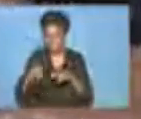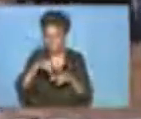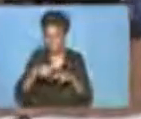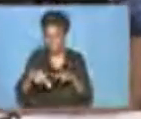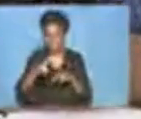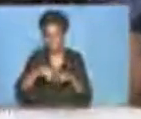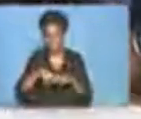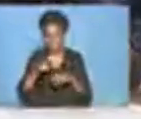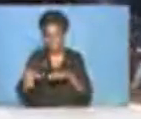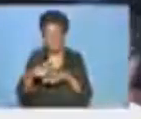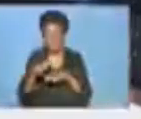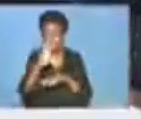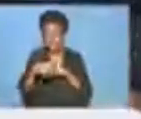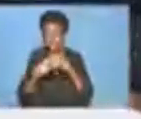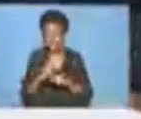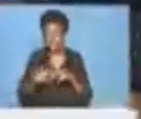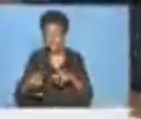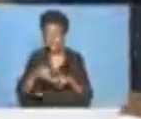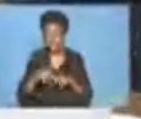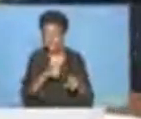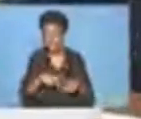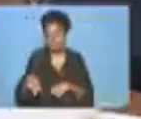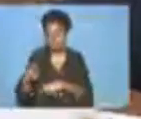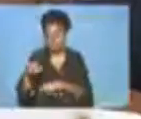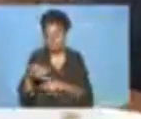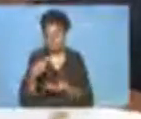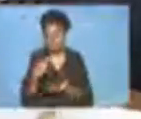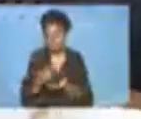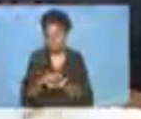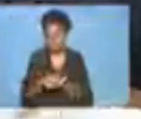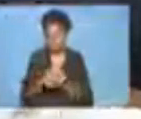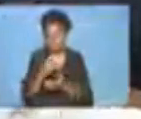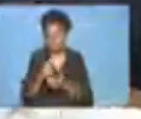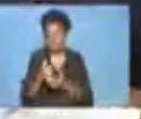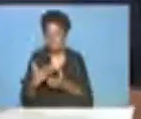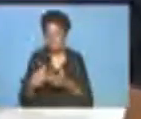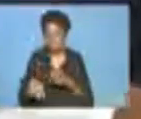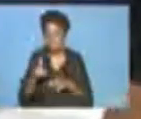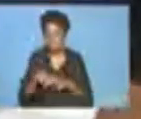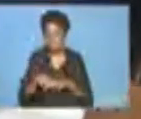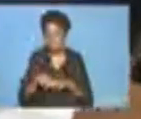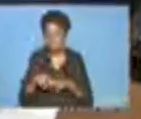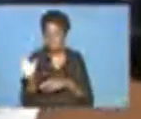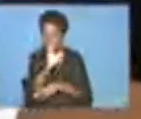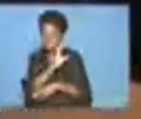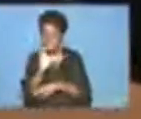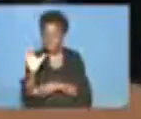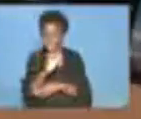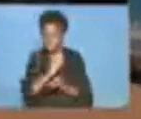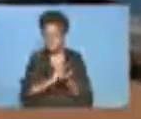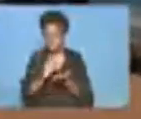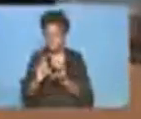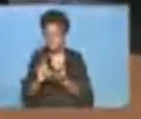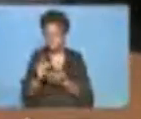period, increased travel allowances and incidentals, and increased Christmas bonuses. Minister of Works and Utilities, the Honorable